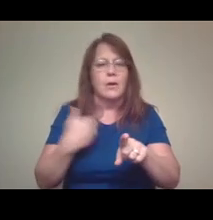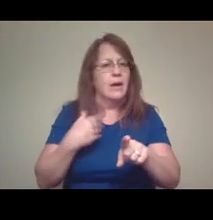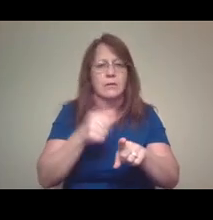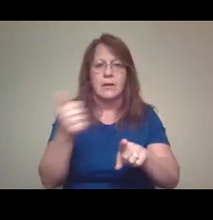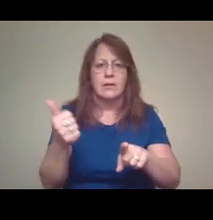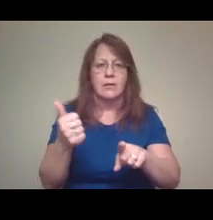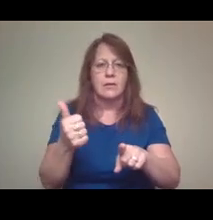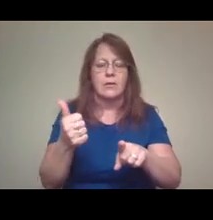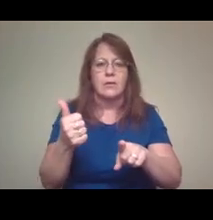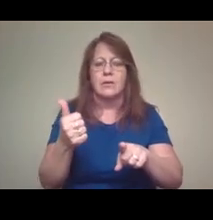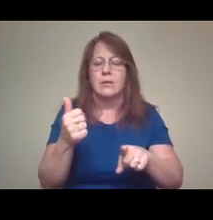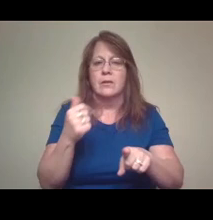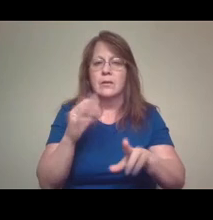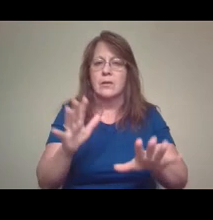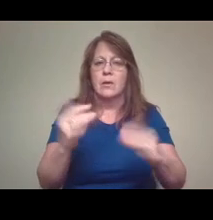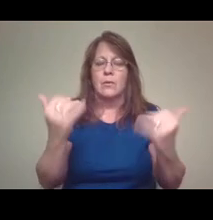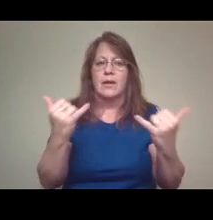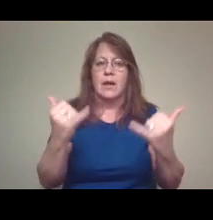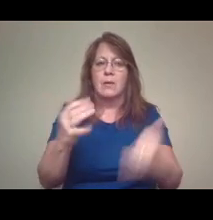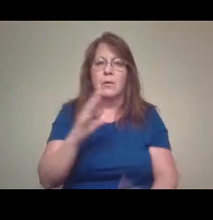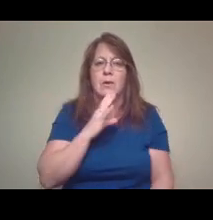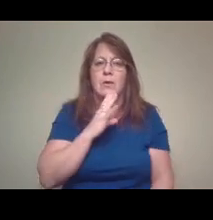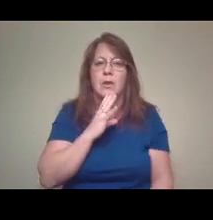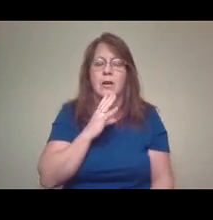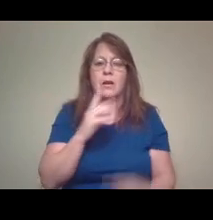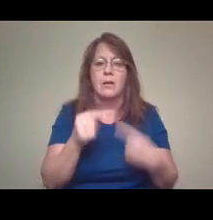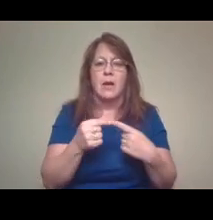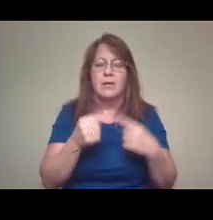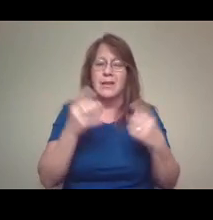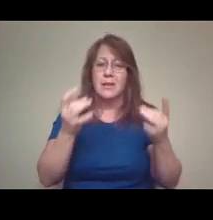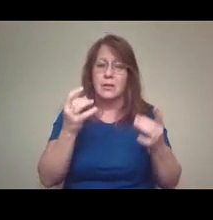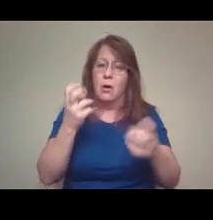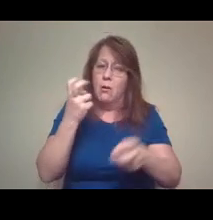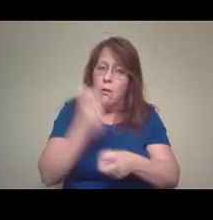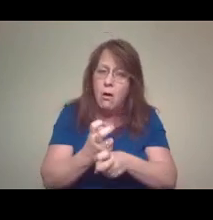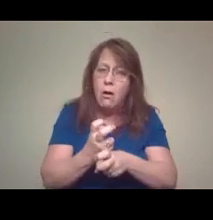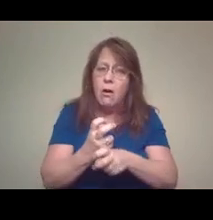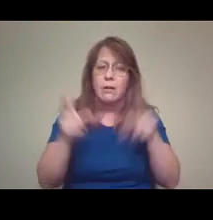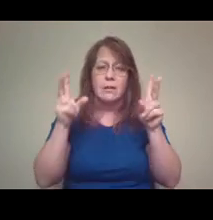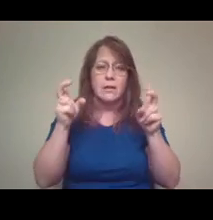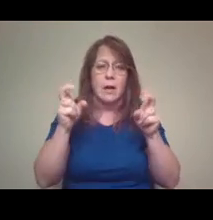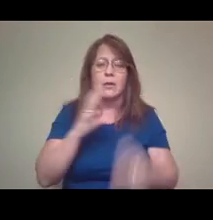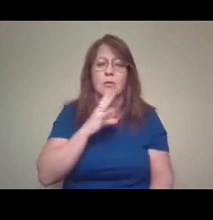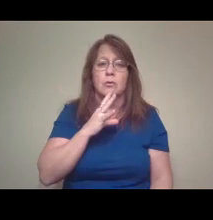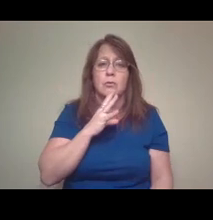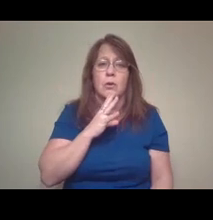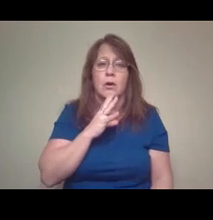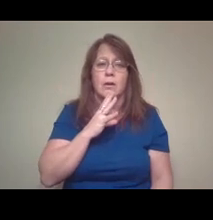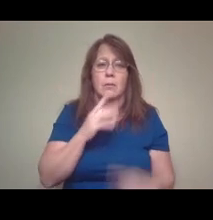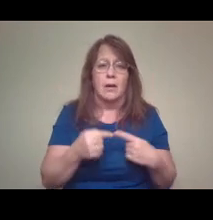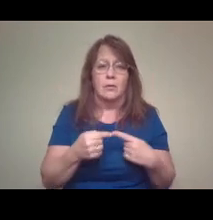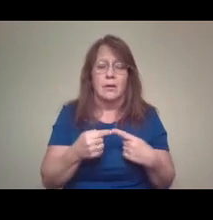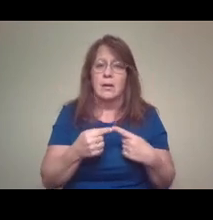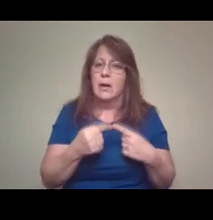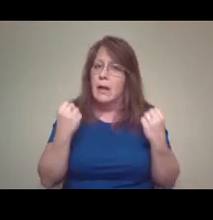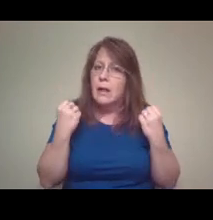We want to take some time to recognize that this is a difficult topic to discuss and may create many emotions when